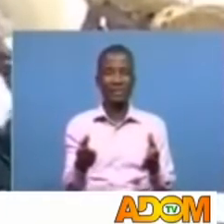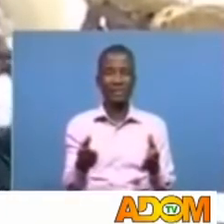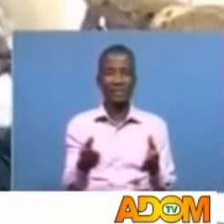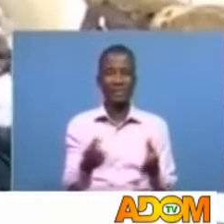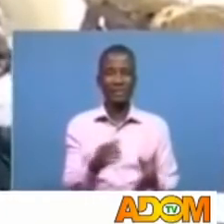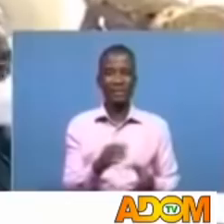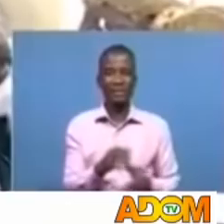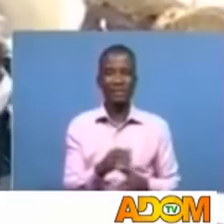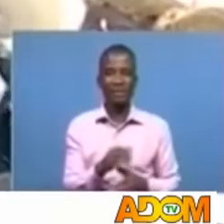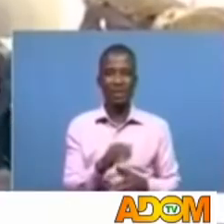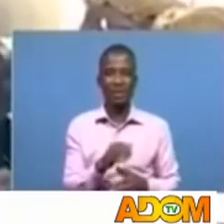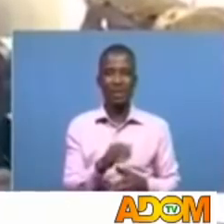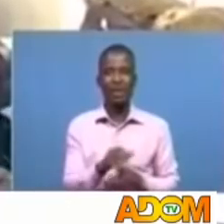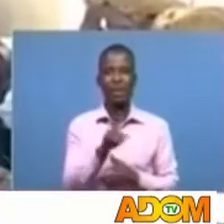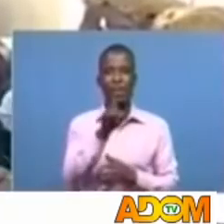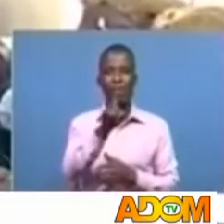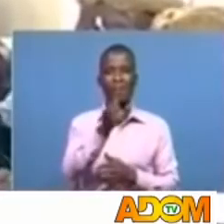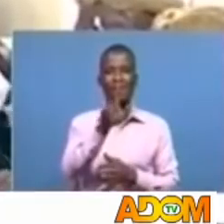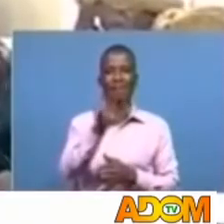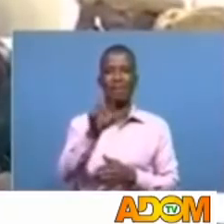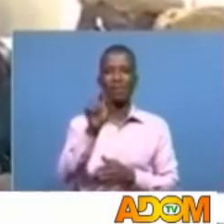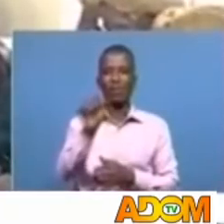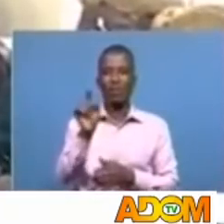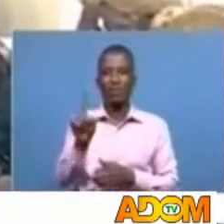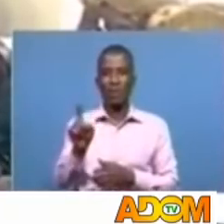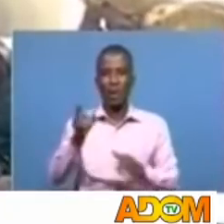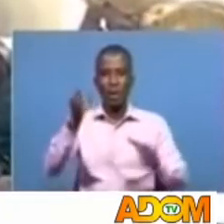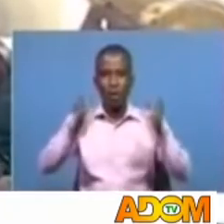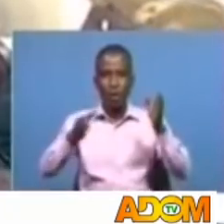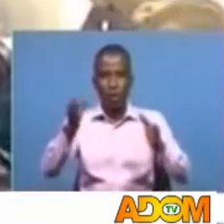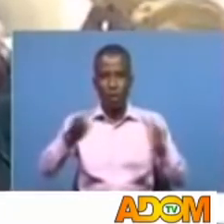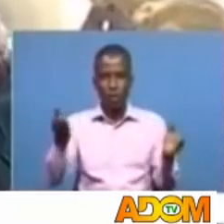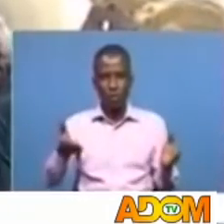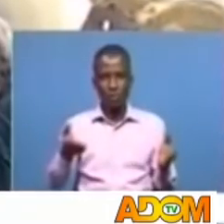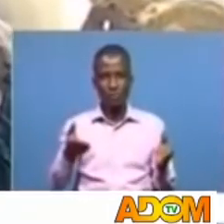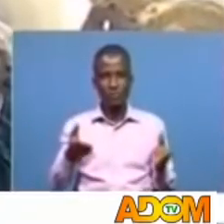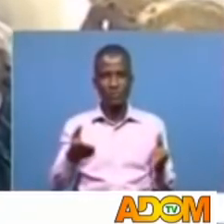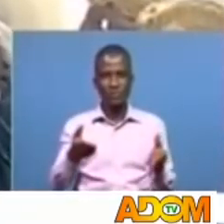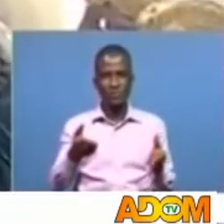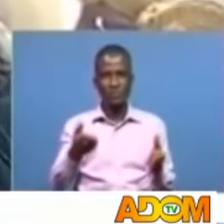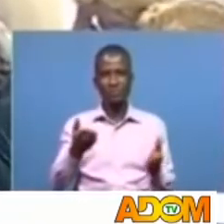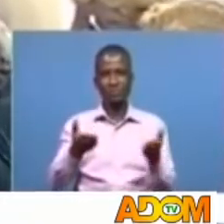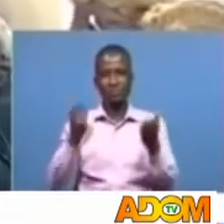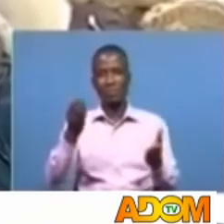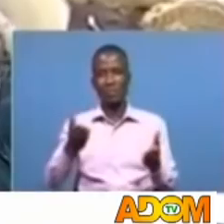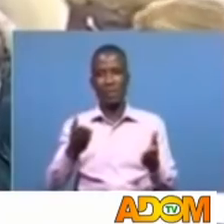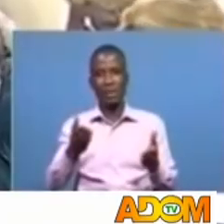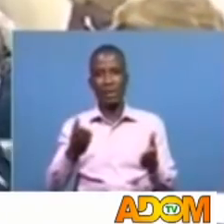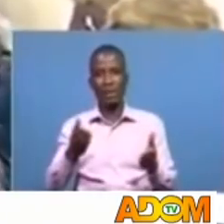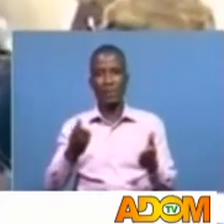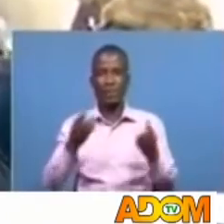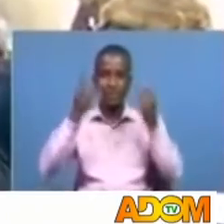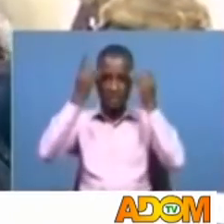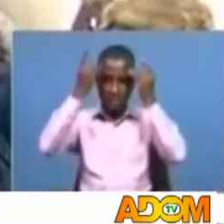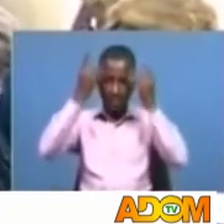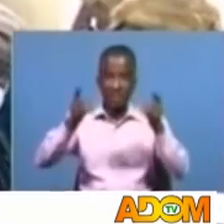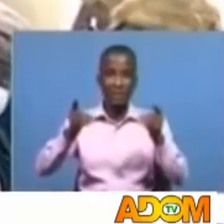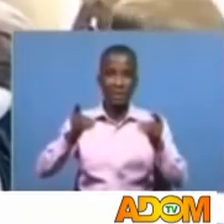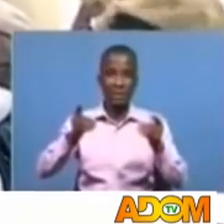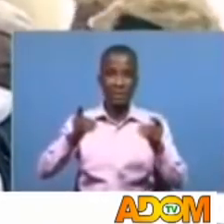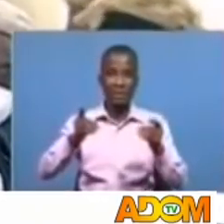133.1, my lords, 133.1 of the Constitution. This court may review any decision